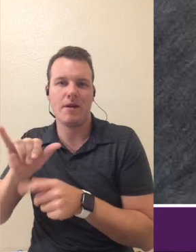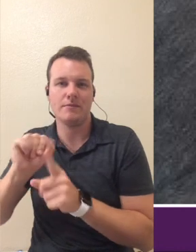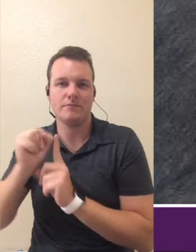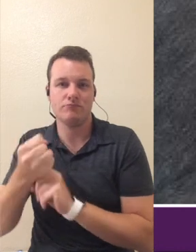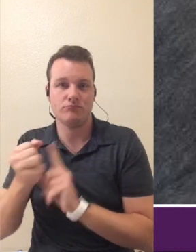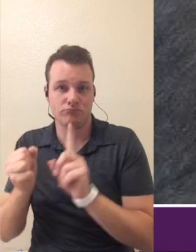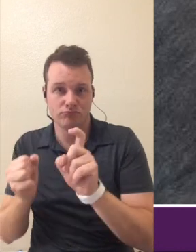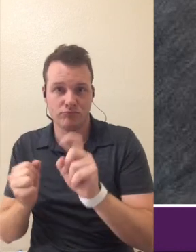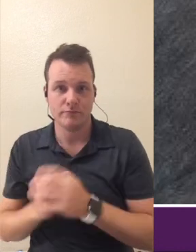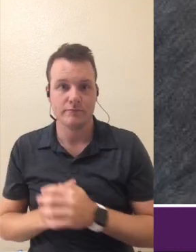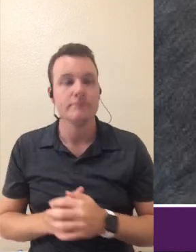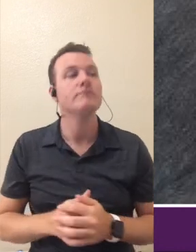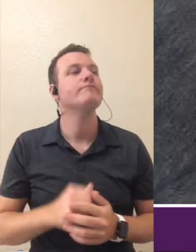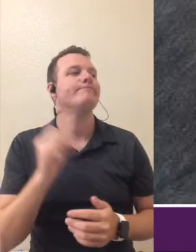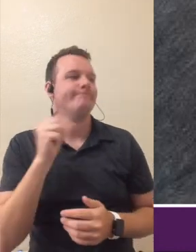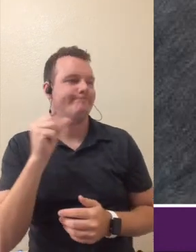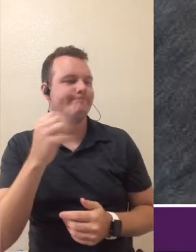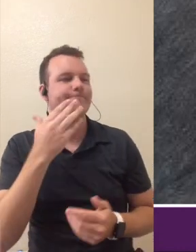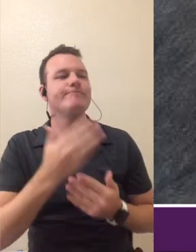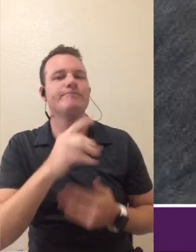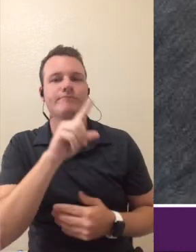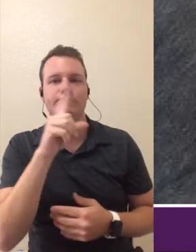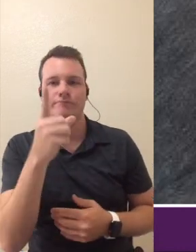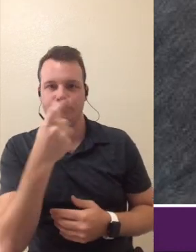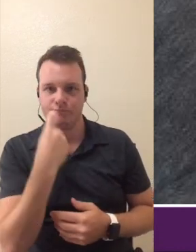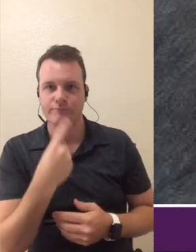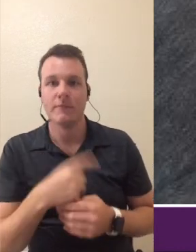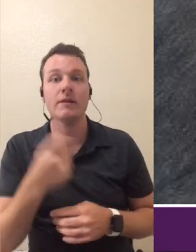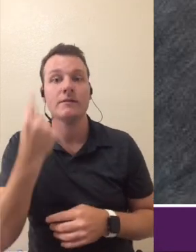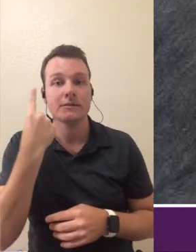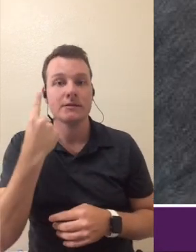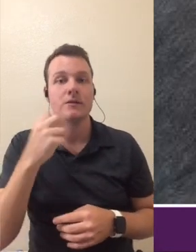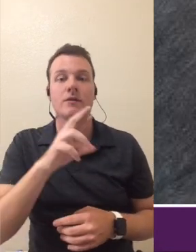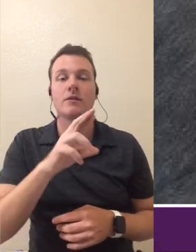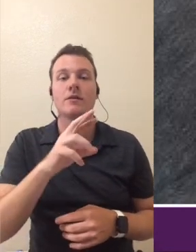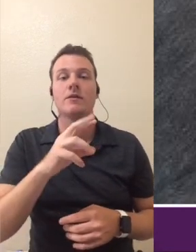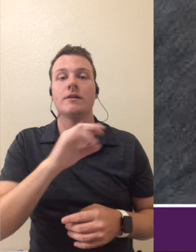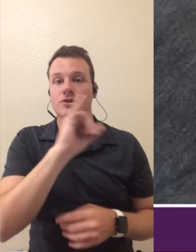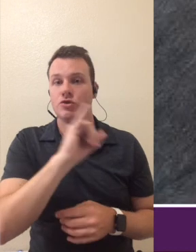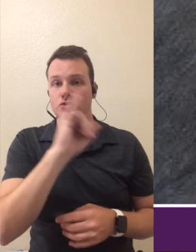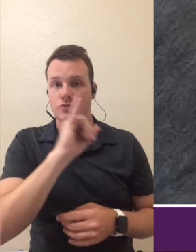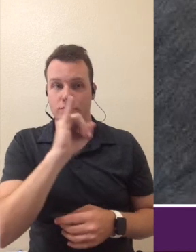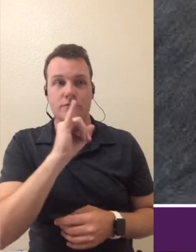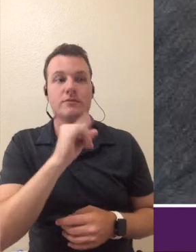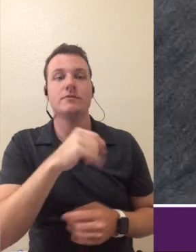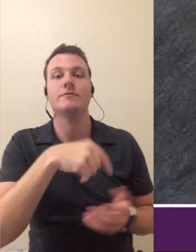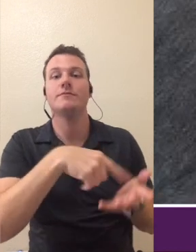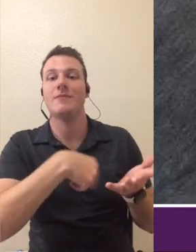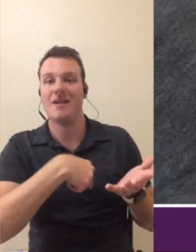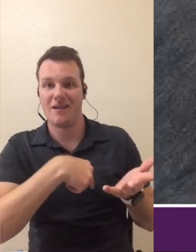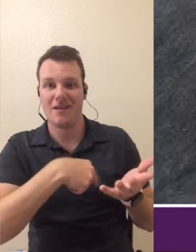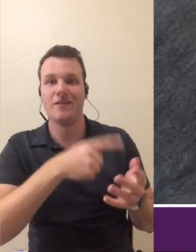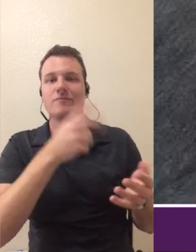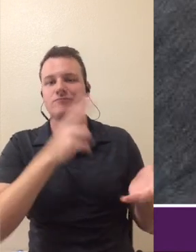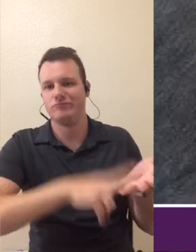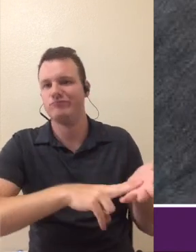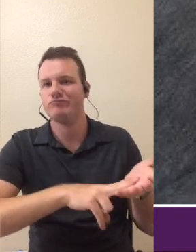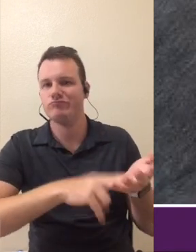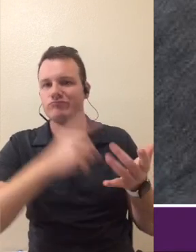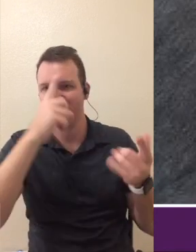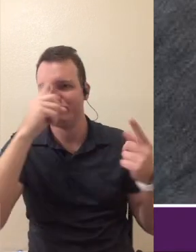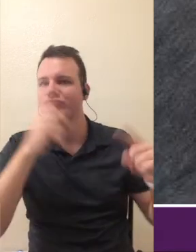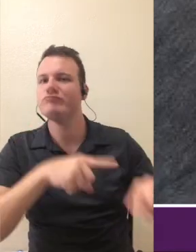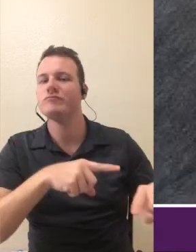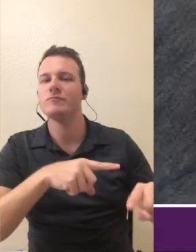pay scenario? Yes. Yeah. So that's a good question. So with reimbursement, you typically have a signed contract that you're going to get paid